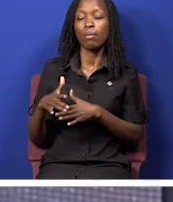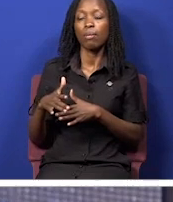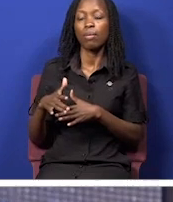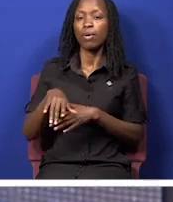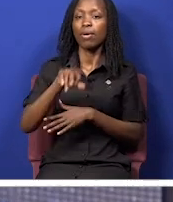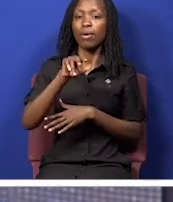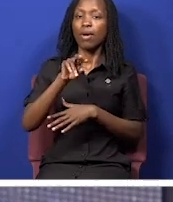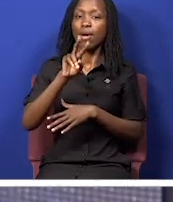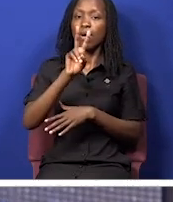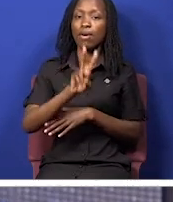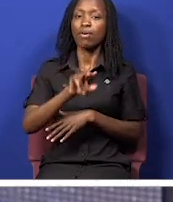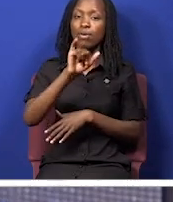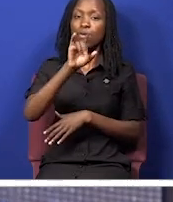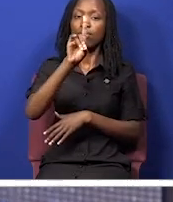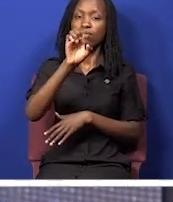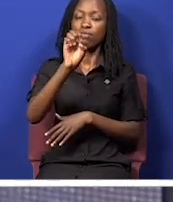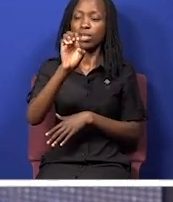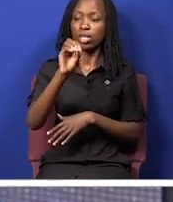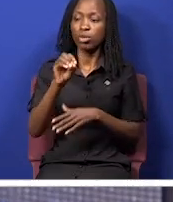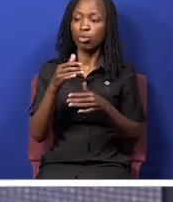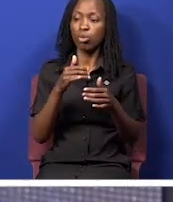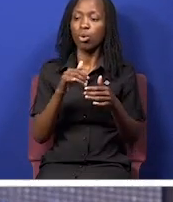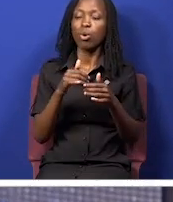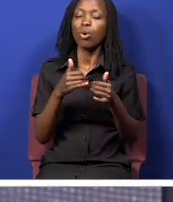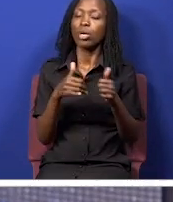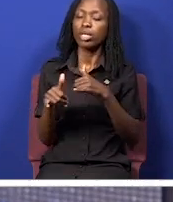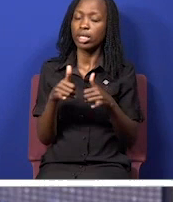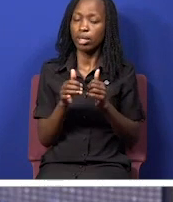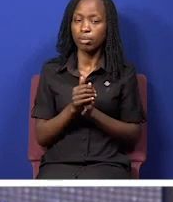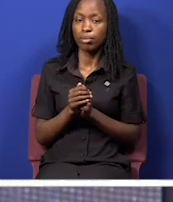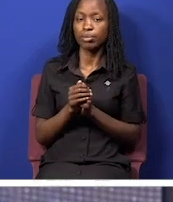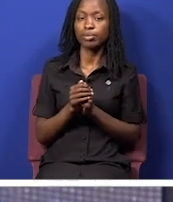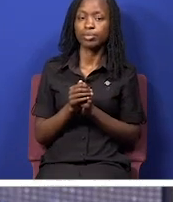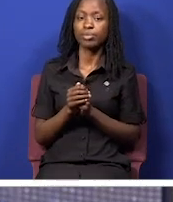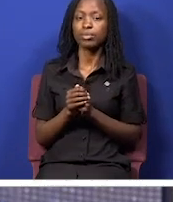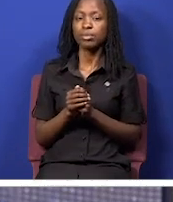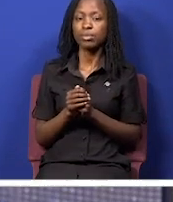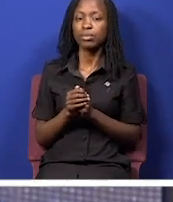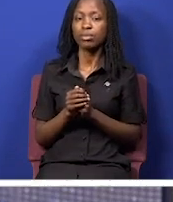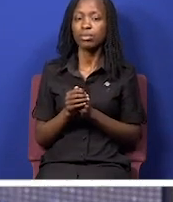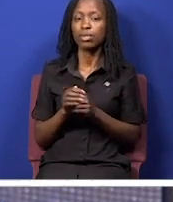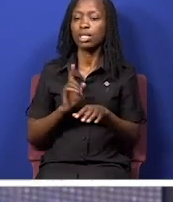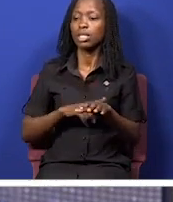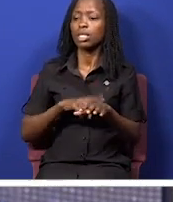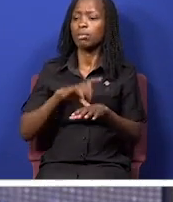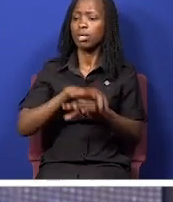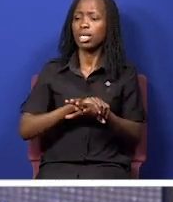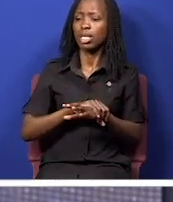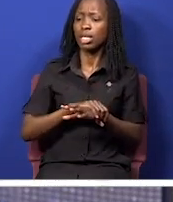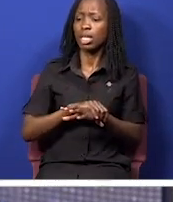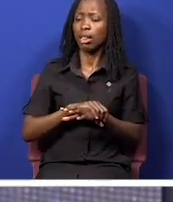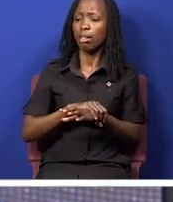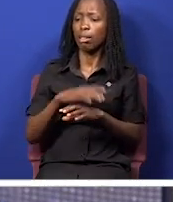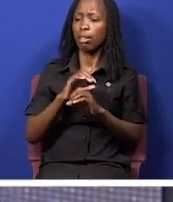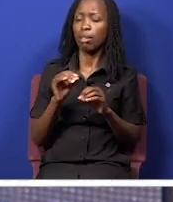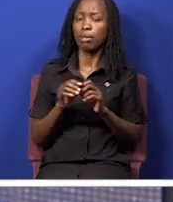Roblox. My Roblox account got hacked and all the precious things I had were gone. By the time I got it back, I felt so